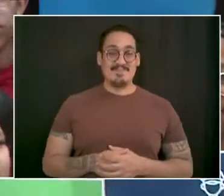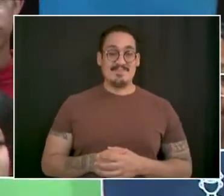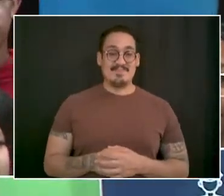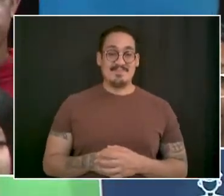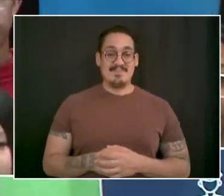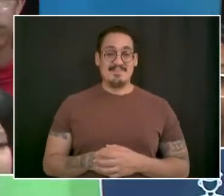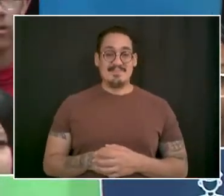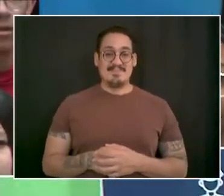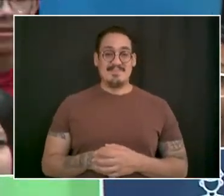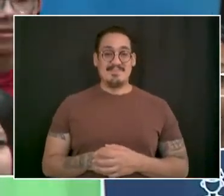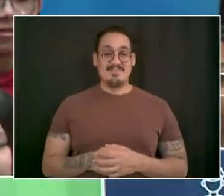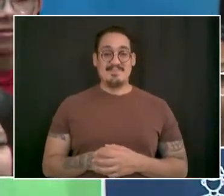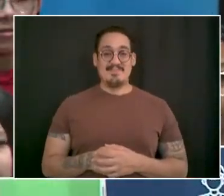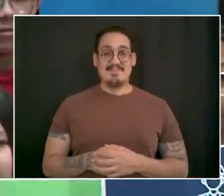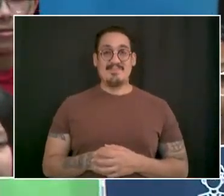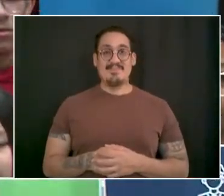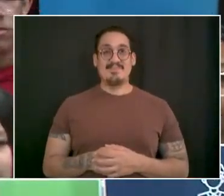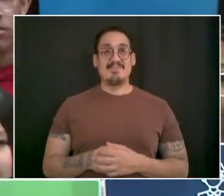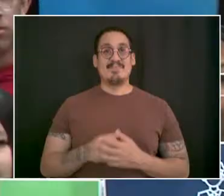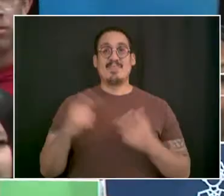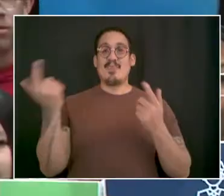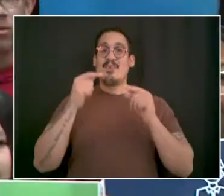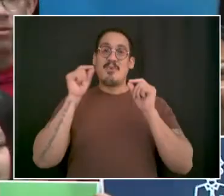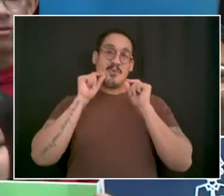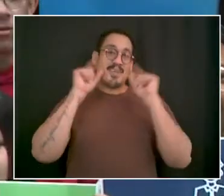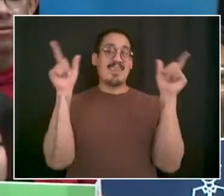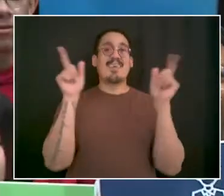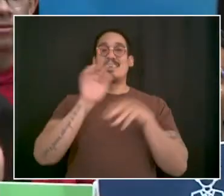they're going to wake up in their sleep saying, baseline.